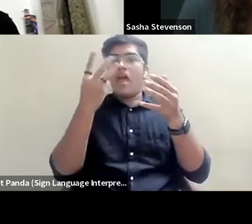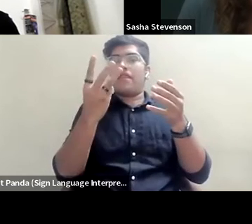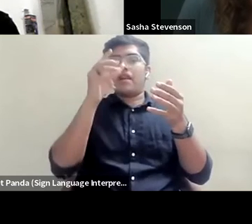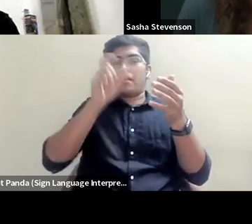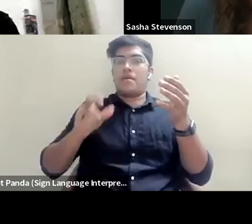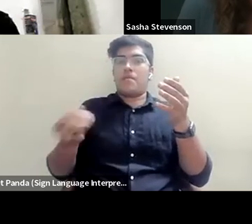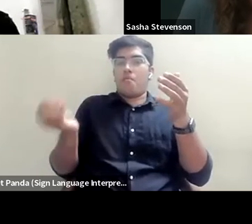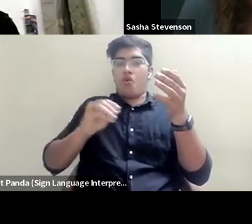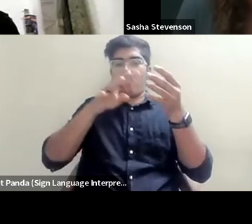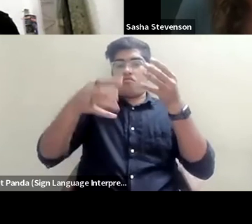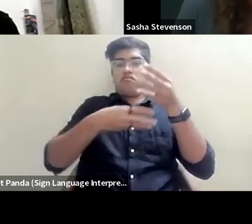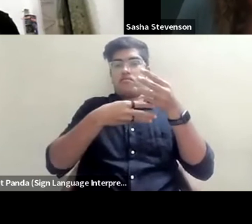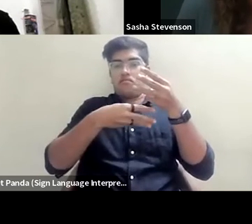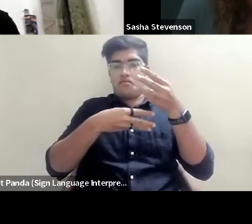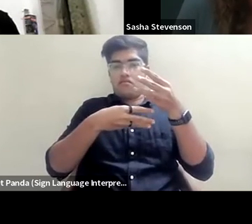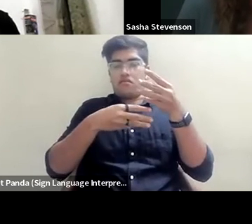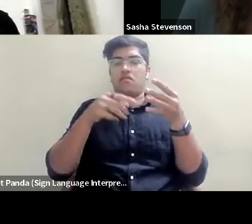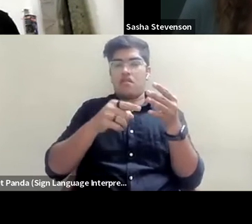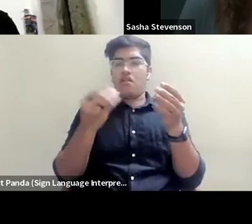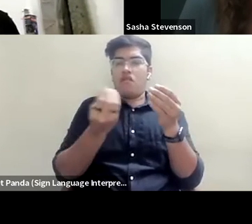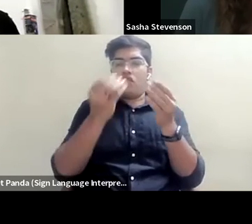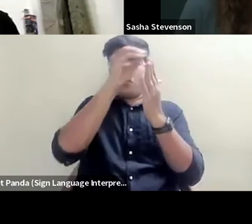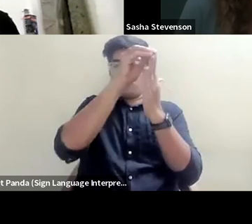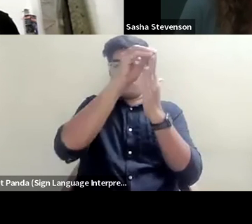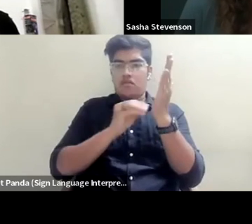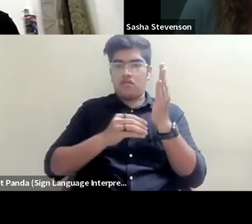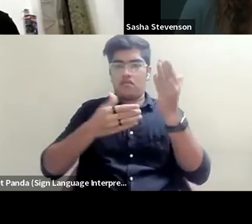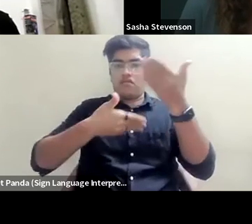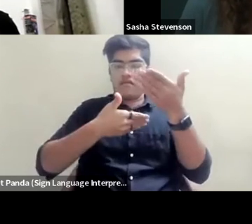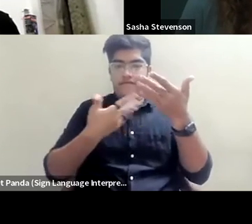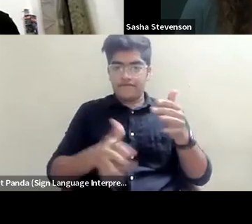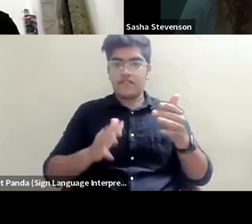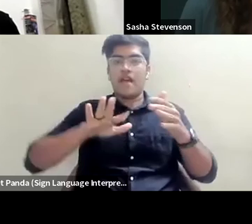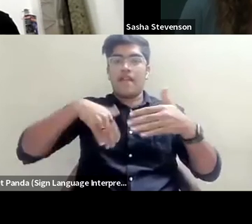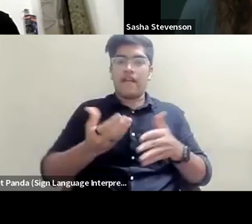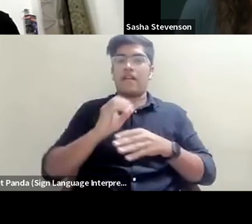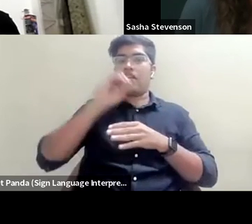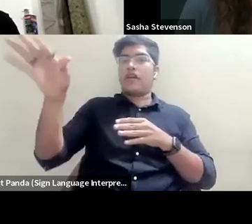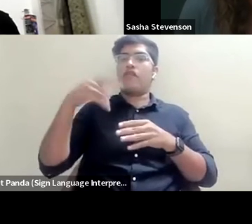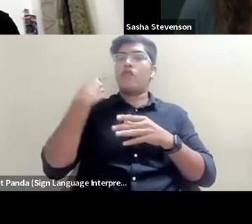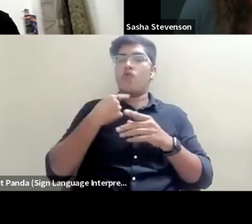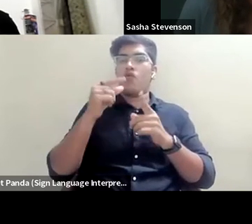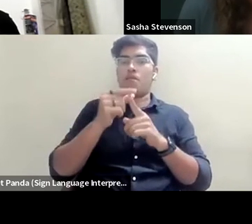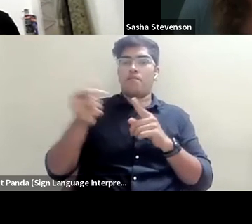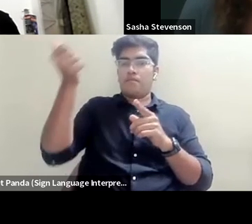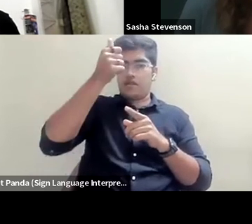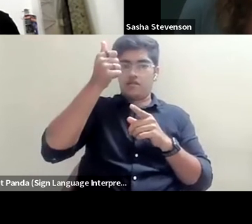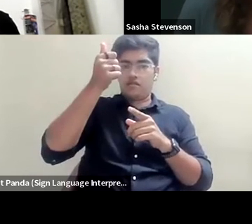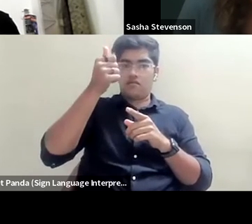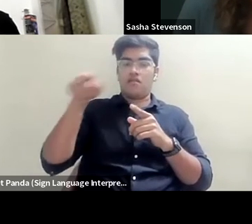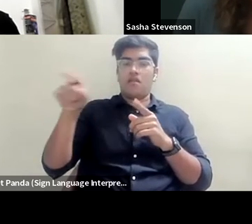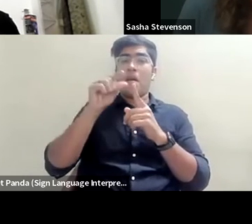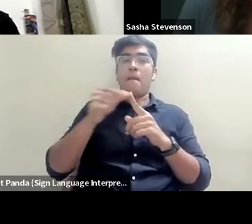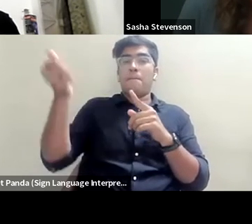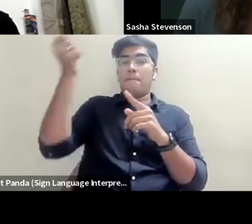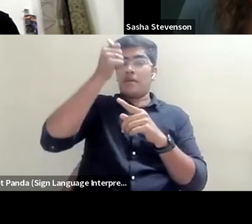come up with a short list of people, which then gets given to the president for the president to select